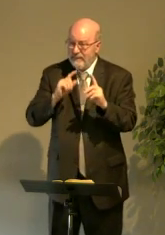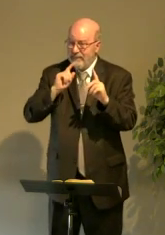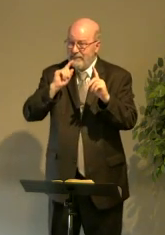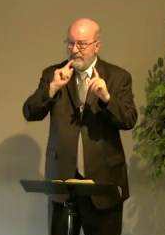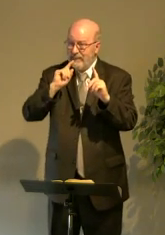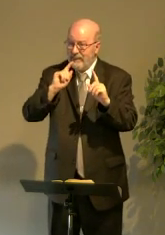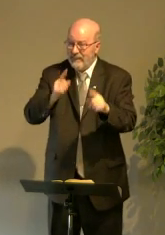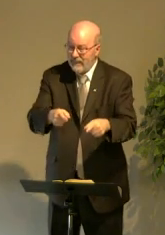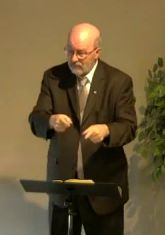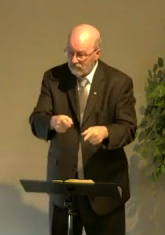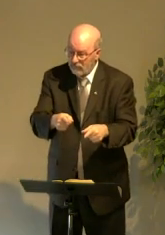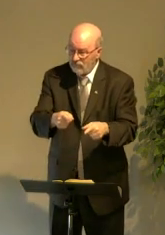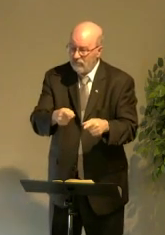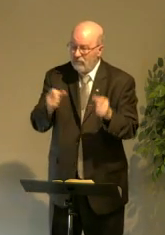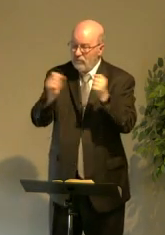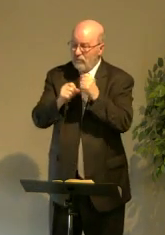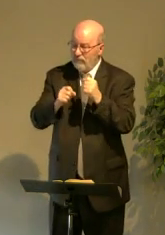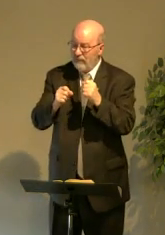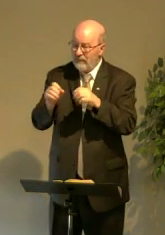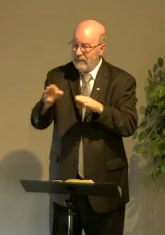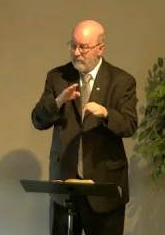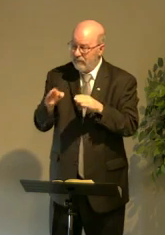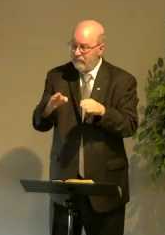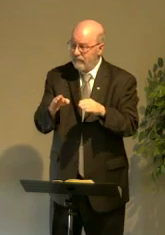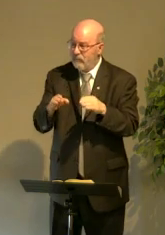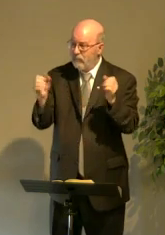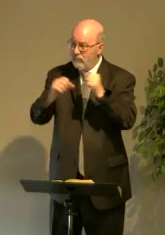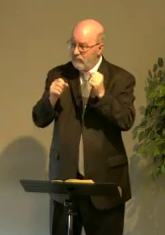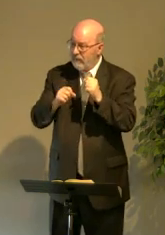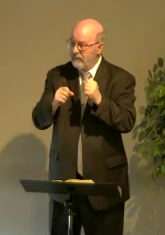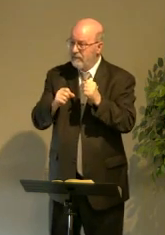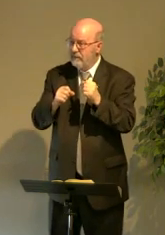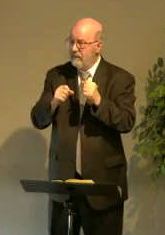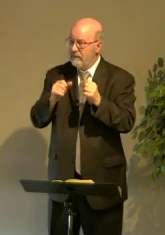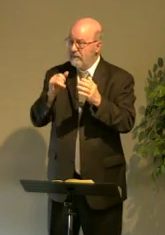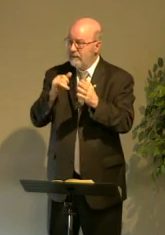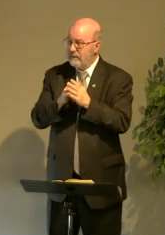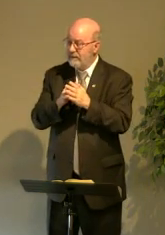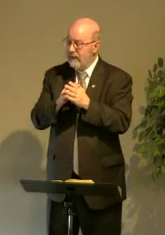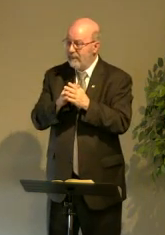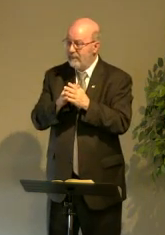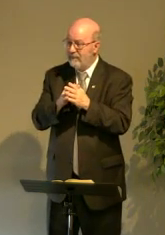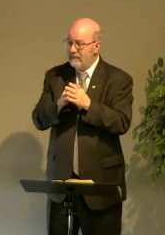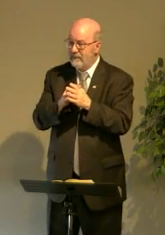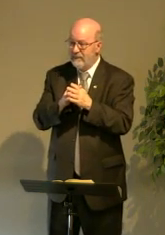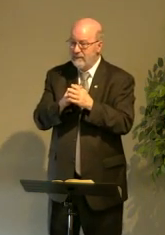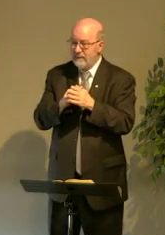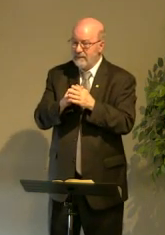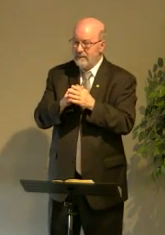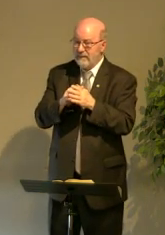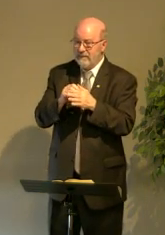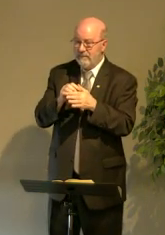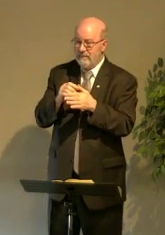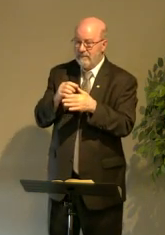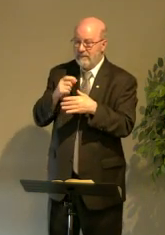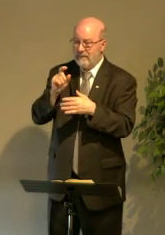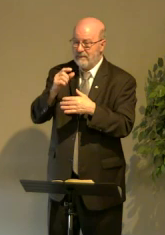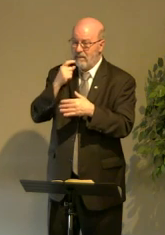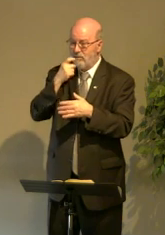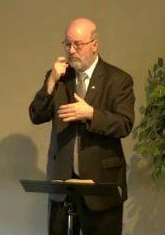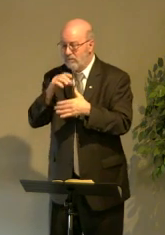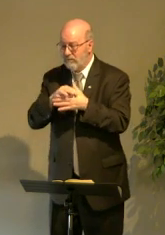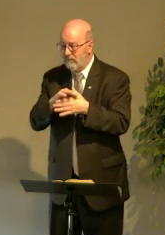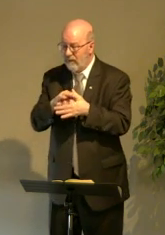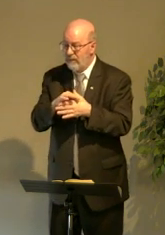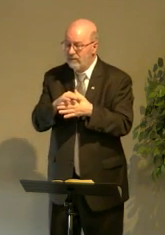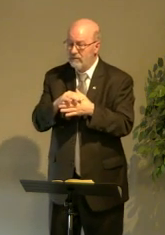or the antidote to fighting that behavior, to fighting that bent to the flesh. We want them to understand what